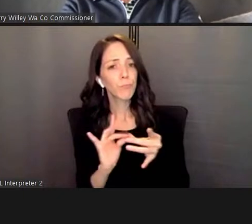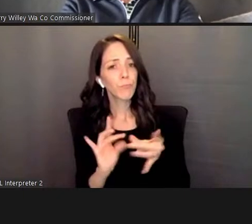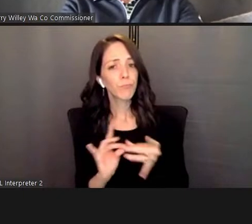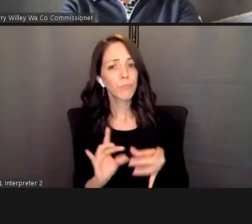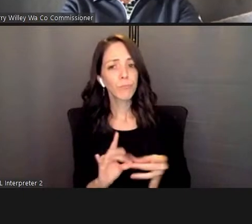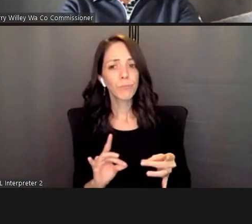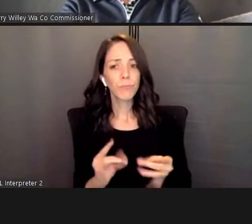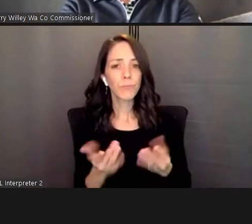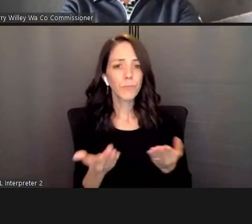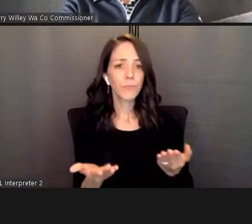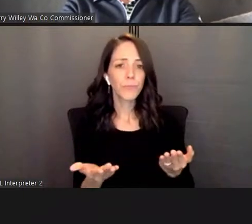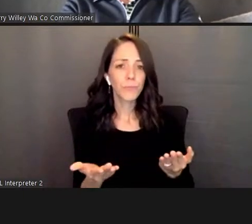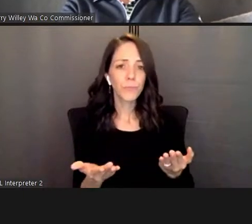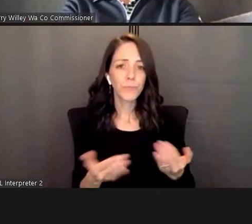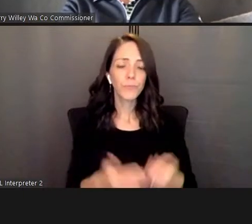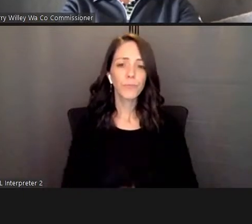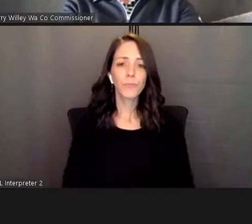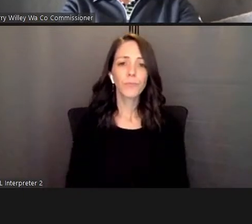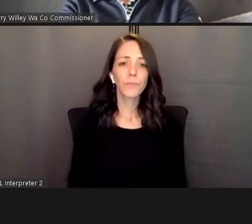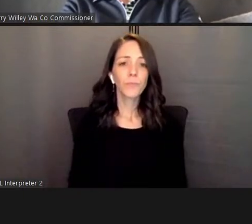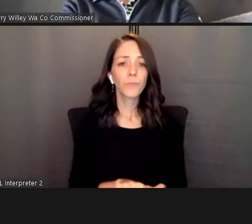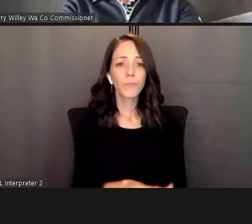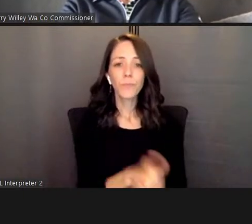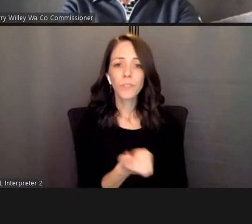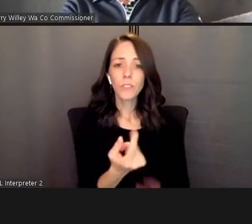comments and question?